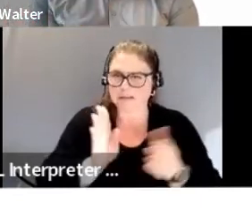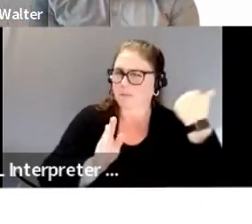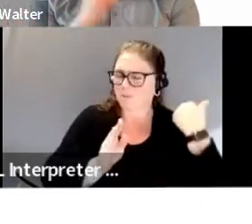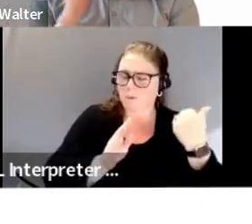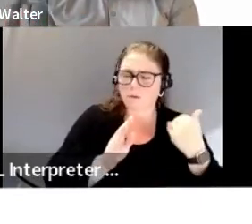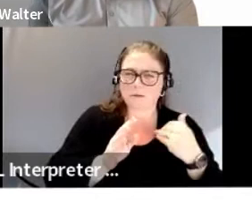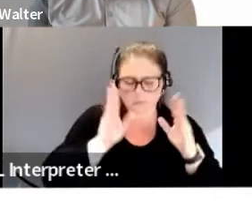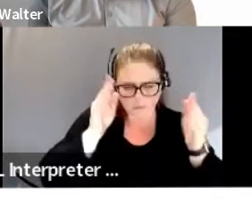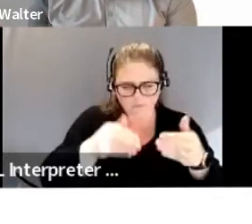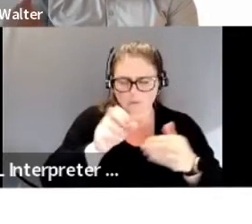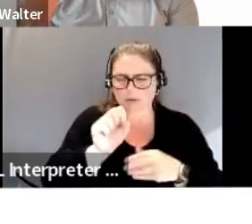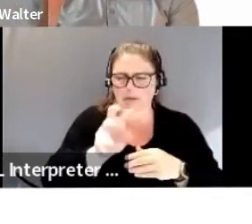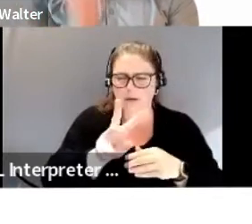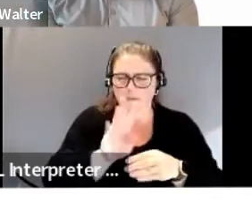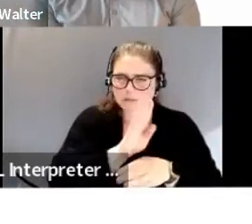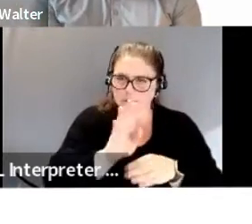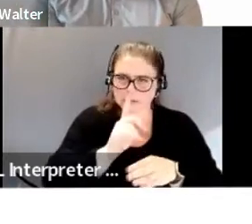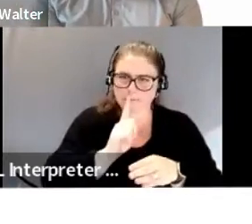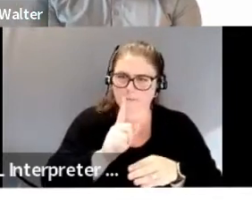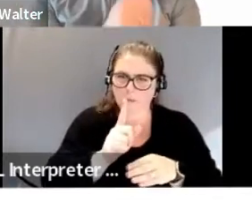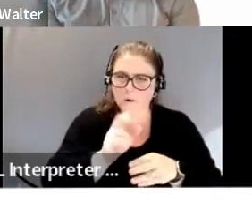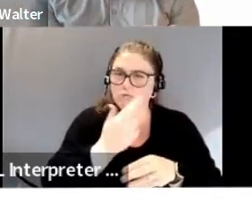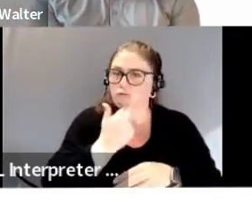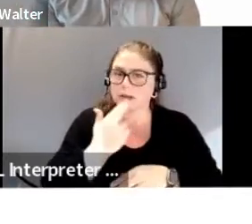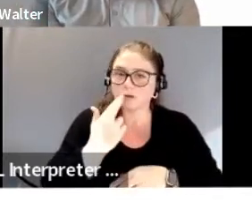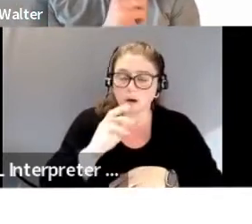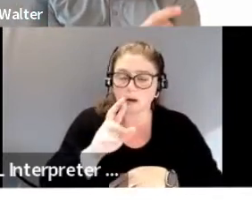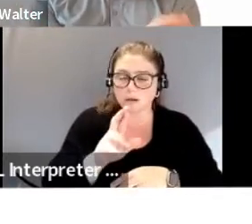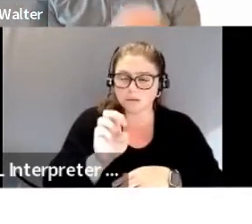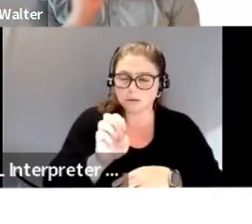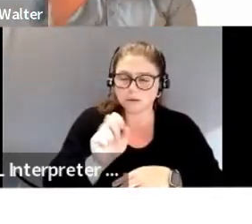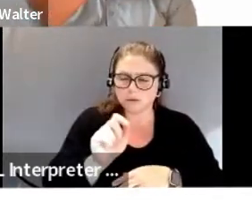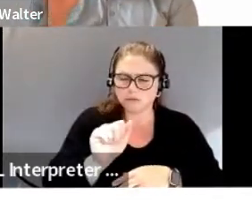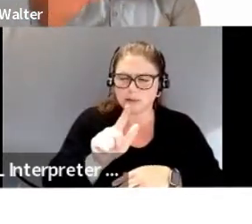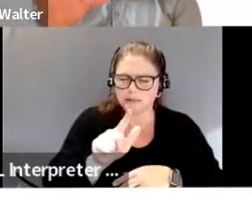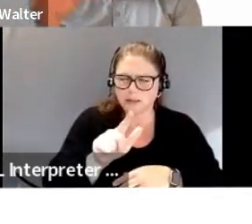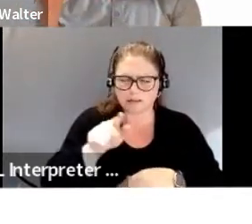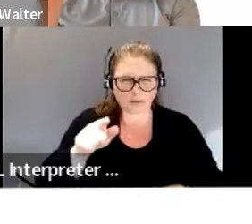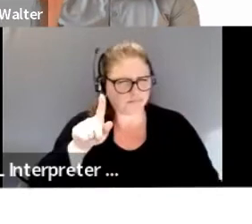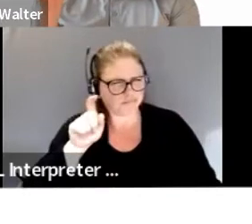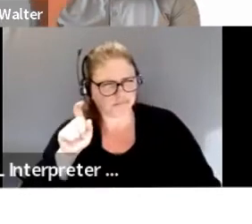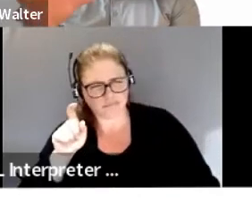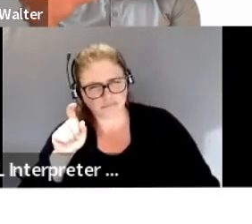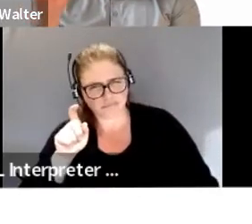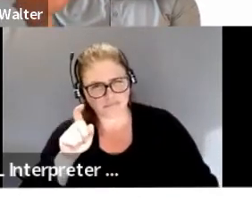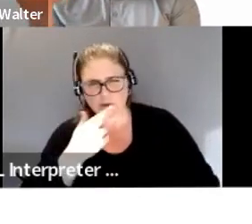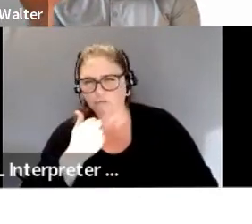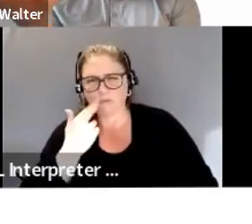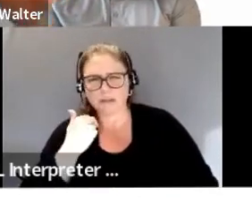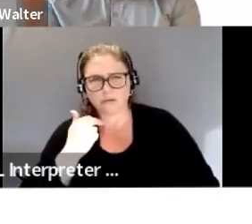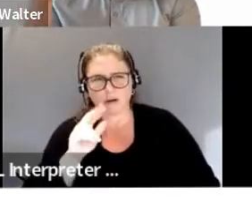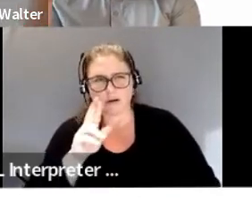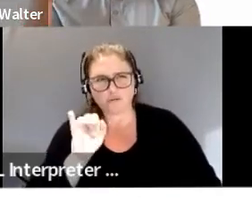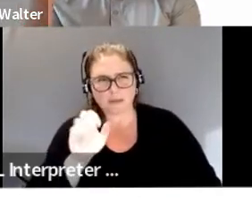for restaurant retail. Now, as soon as you hear those words, restaurant retail, I'm sure all of you are going, okay, restaurant retail, 2020, beginning